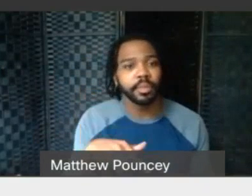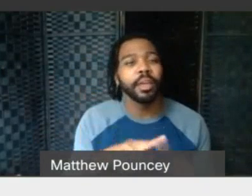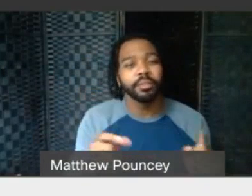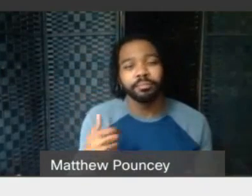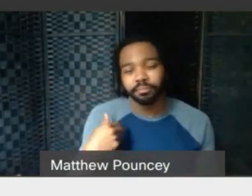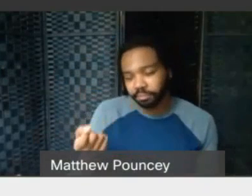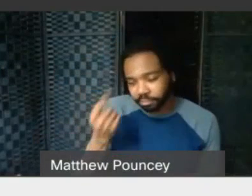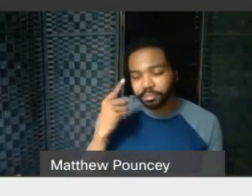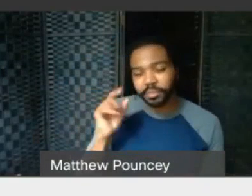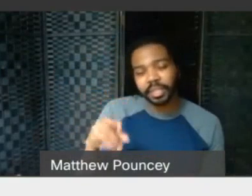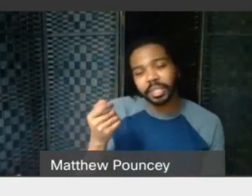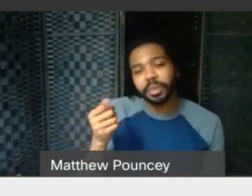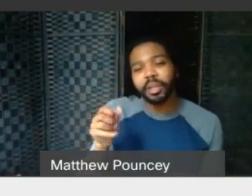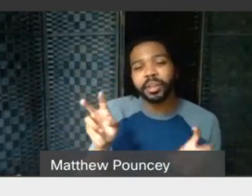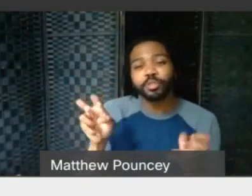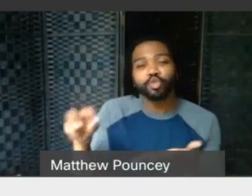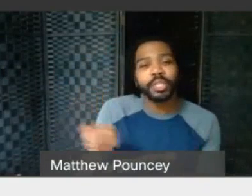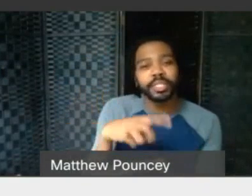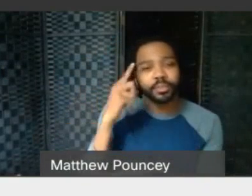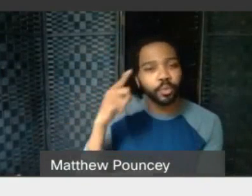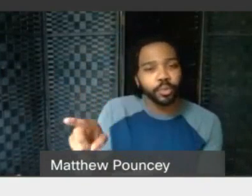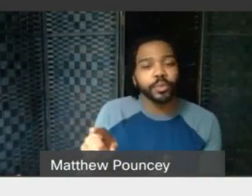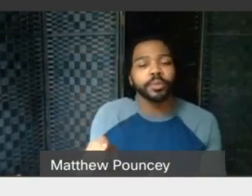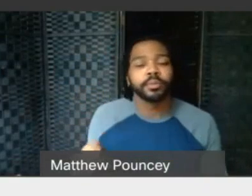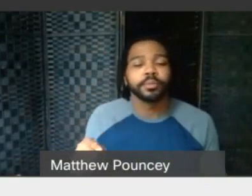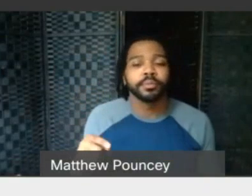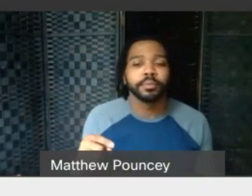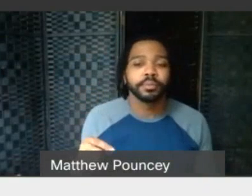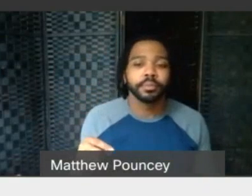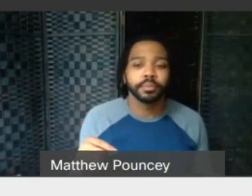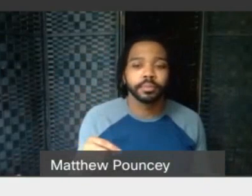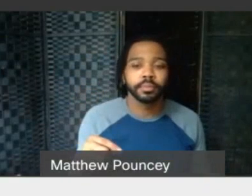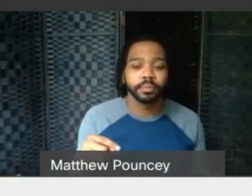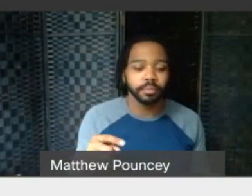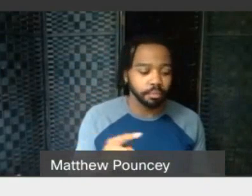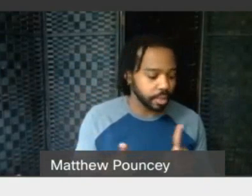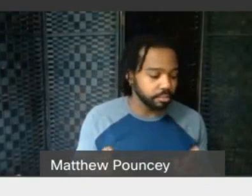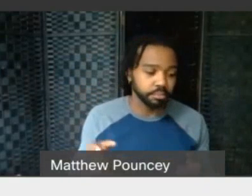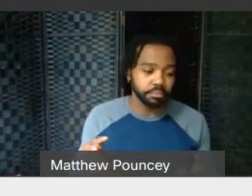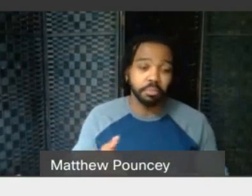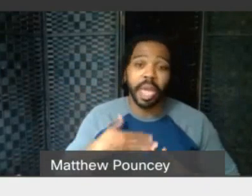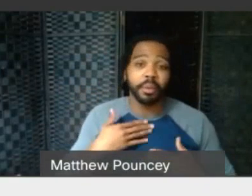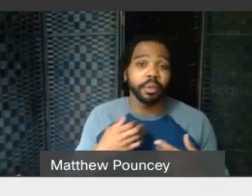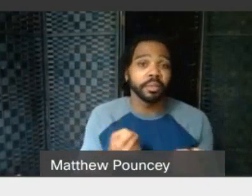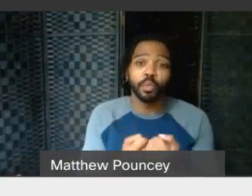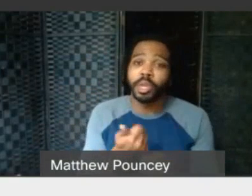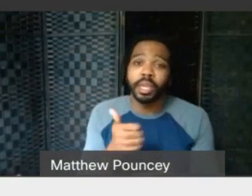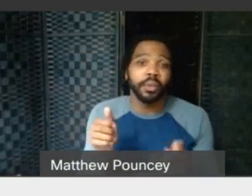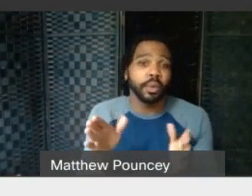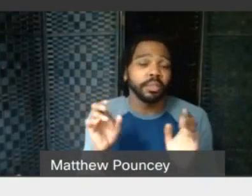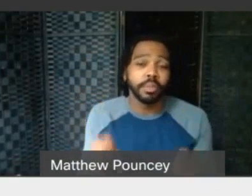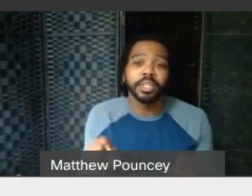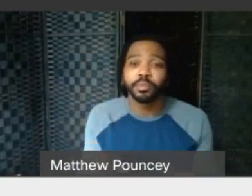bit of a transition, and we're happy to support in any way that we can. But I would say